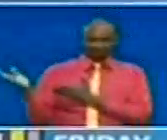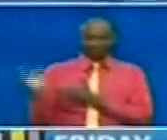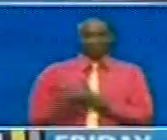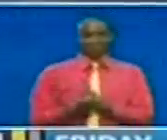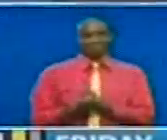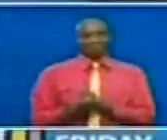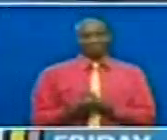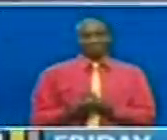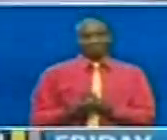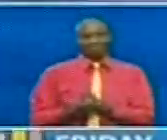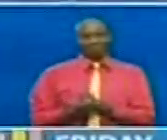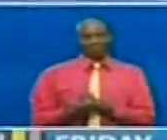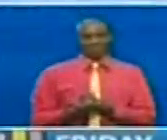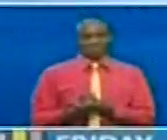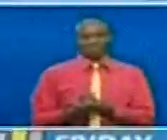Sasa ameingizwa.